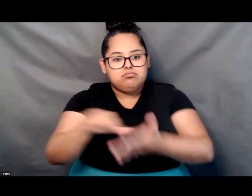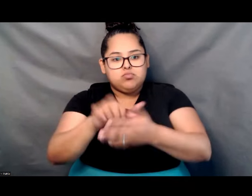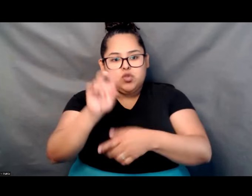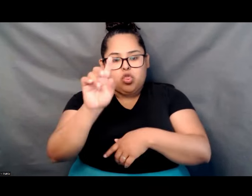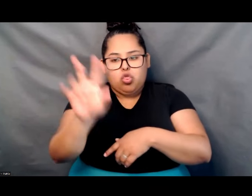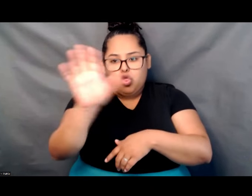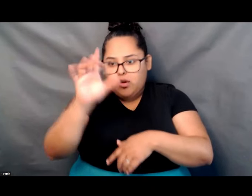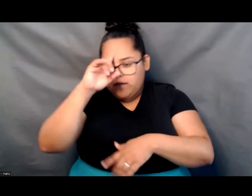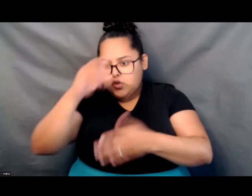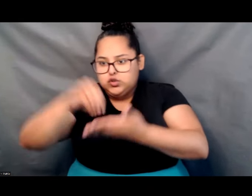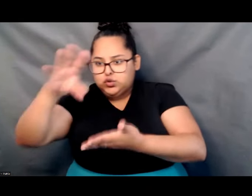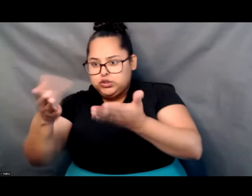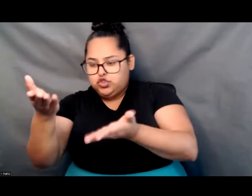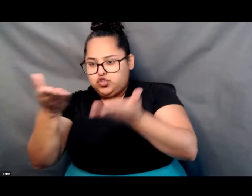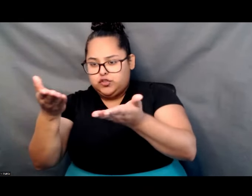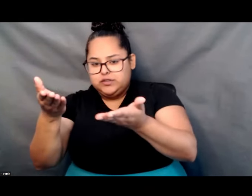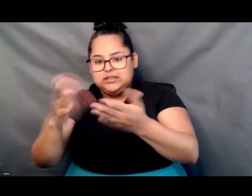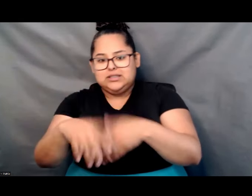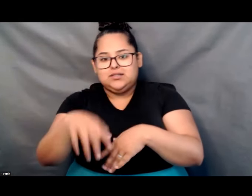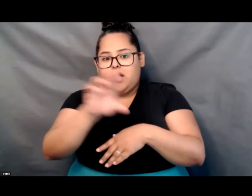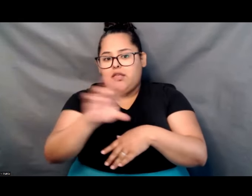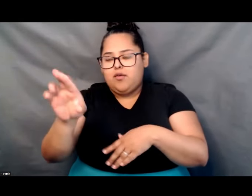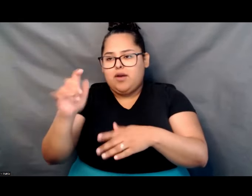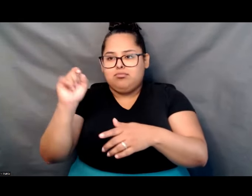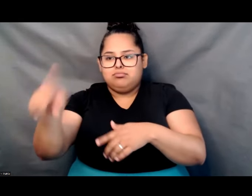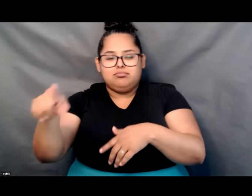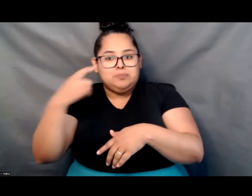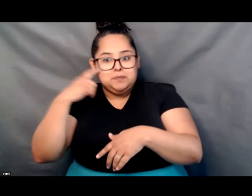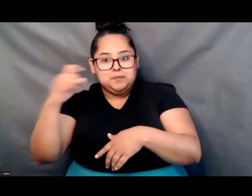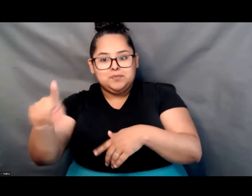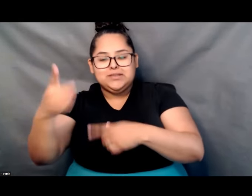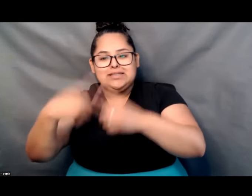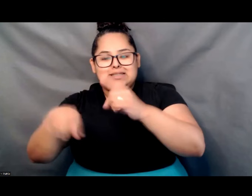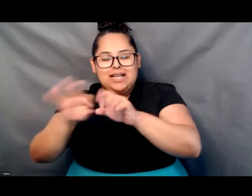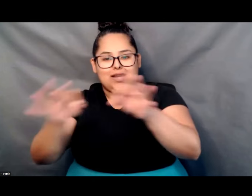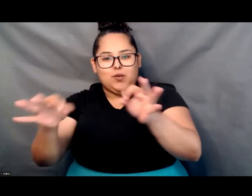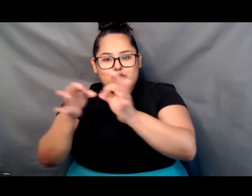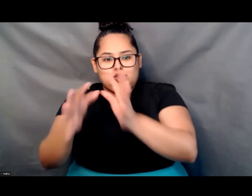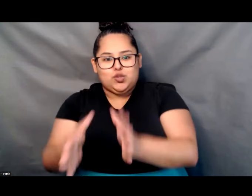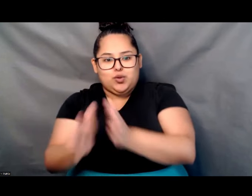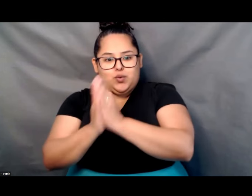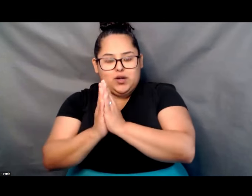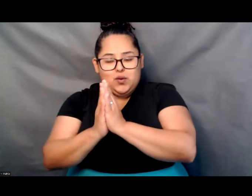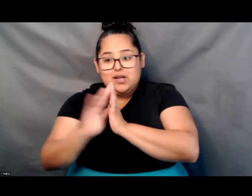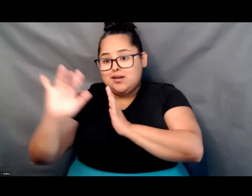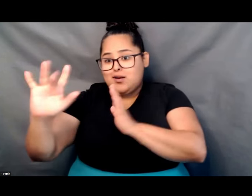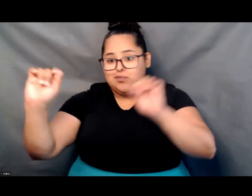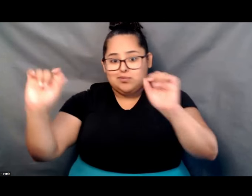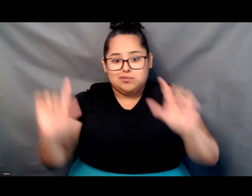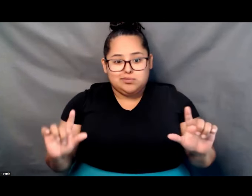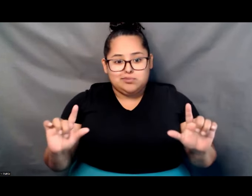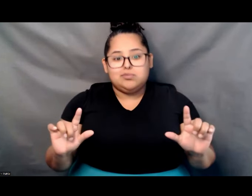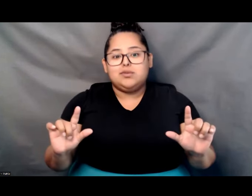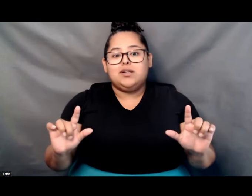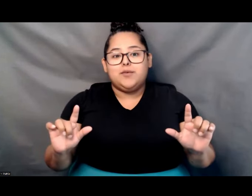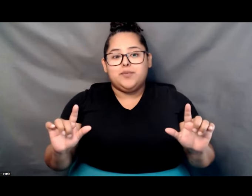the DSPS, and then on the right-hand side, you'll see that there's a sign language interpreter request. You'll go ahead and